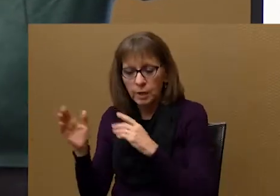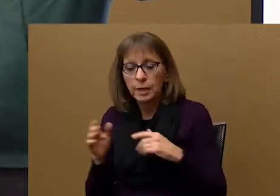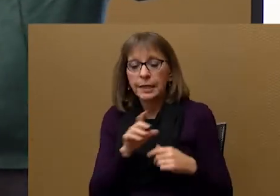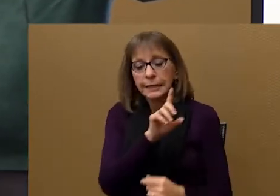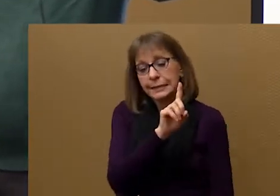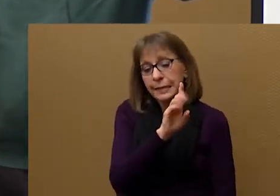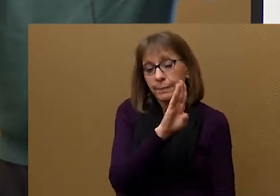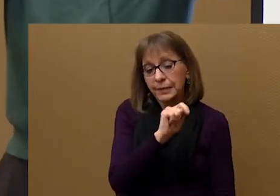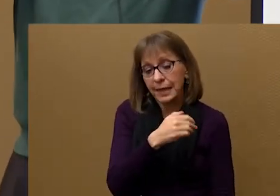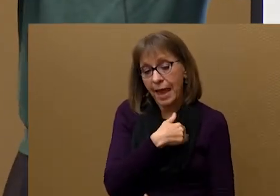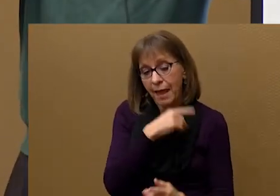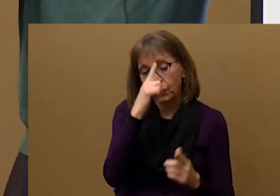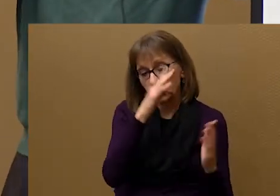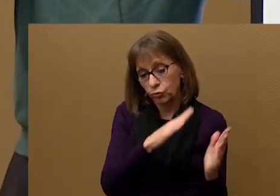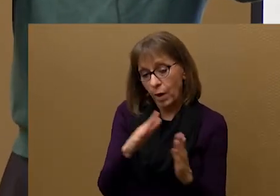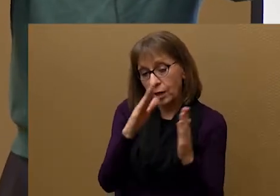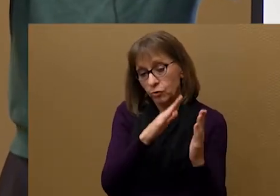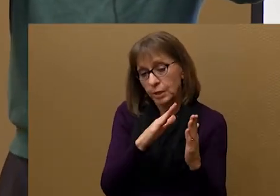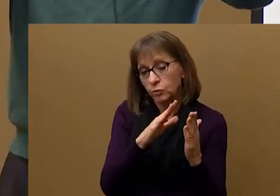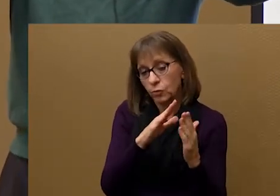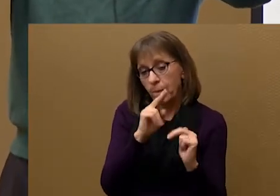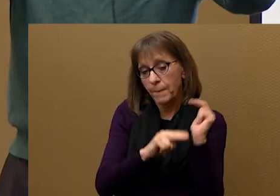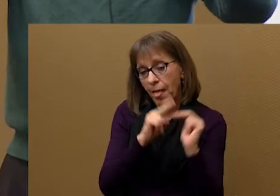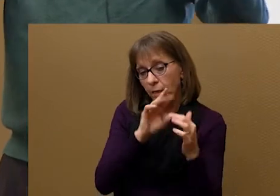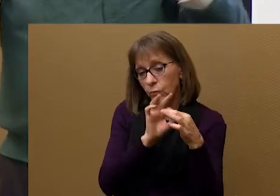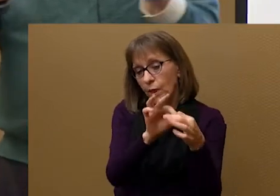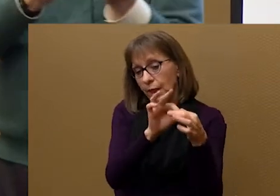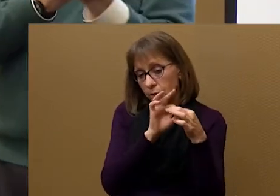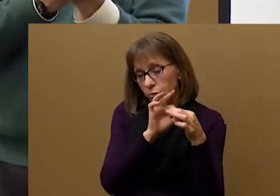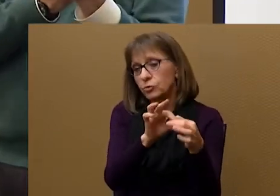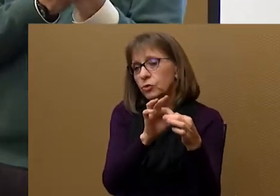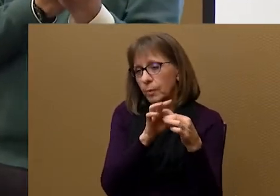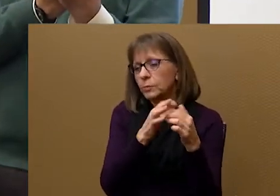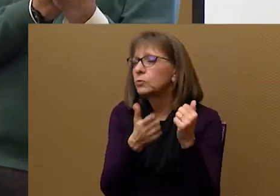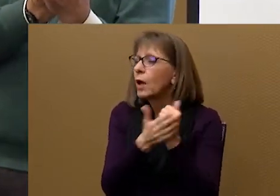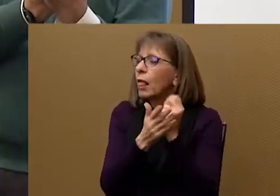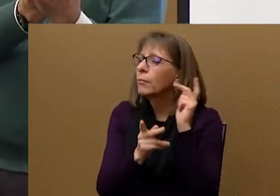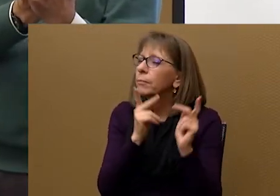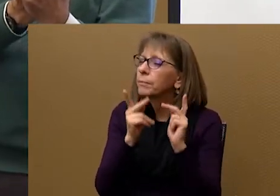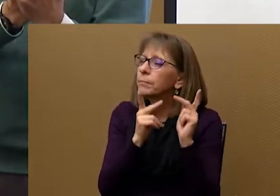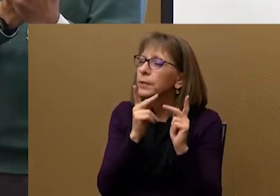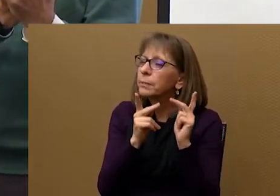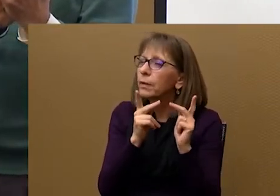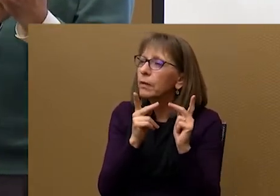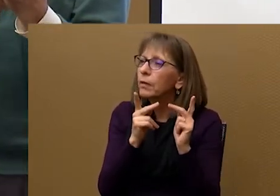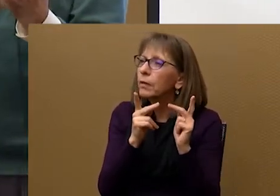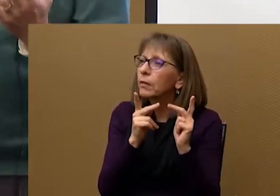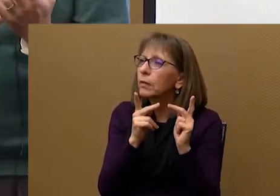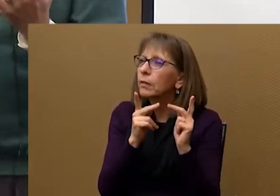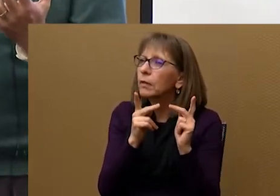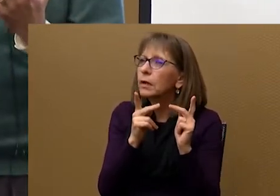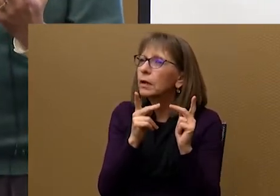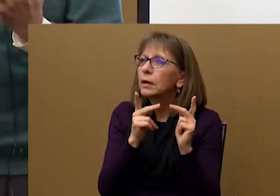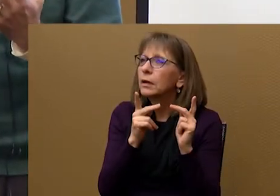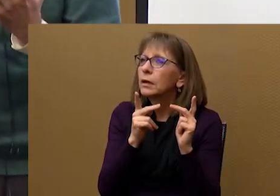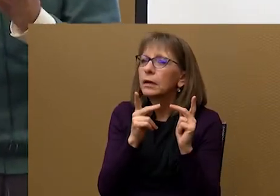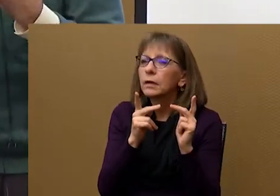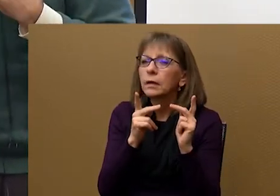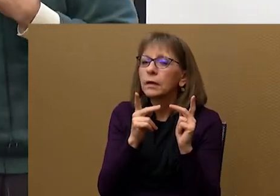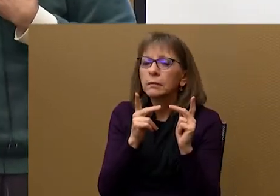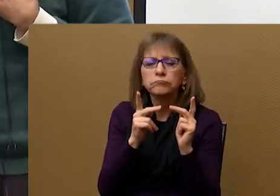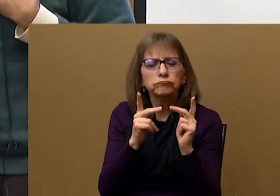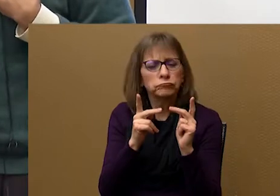it's done in DBT is, on the one hand, you've got strategies that are designed to build relationship, which are designed to help